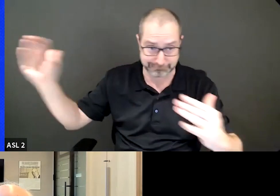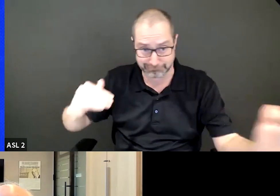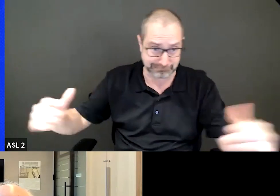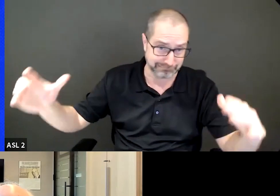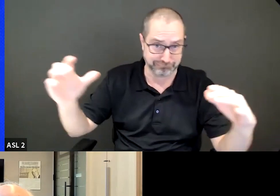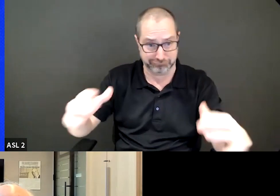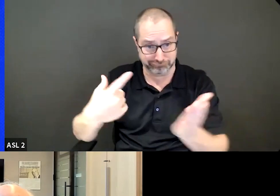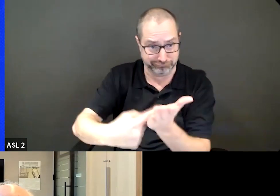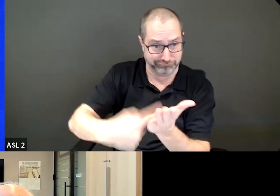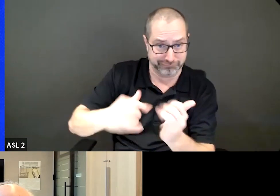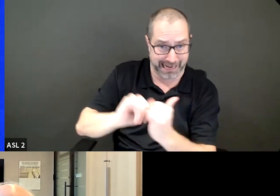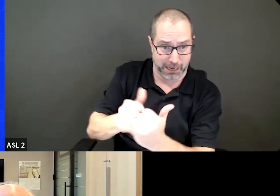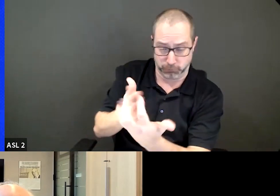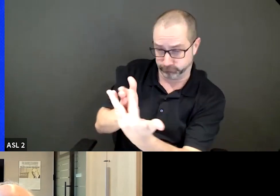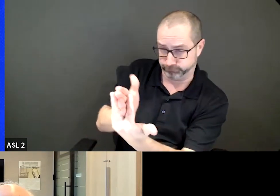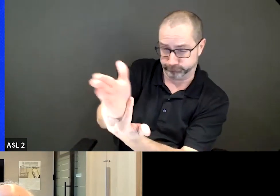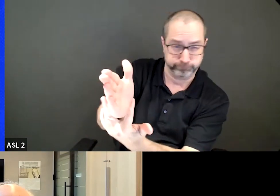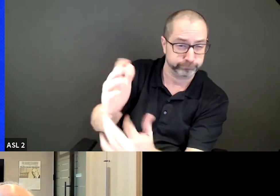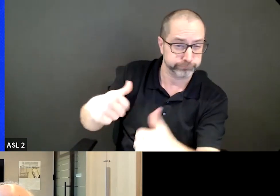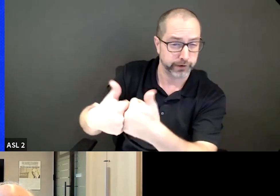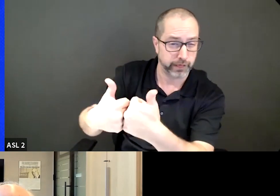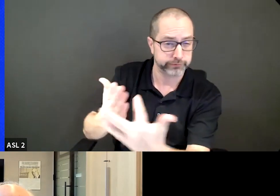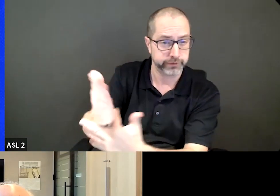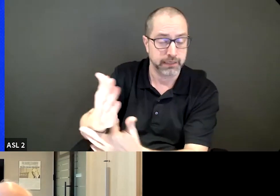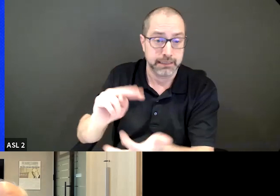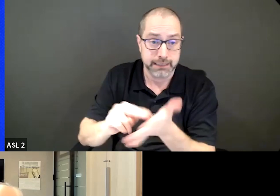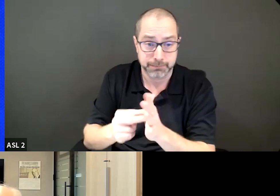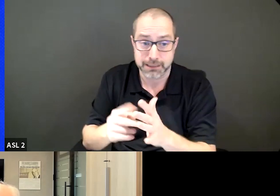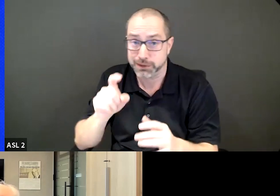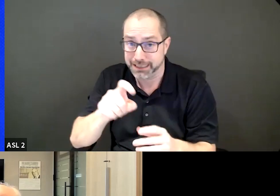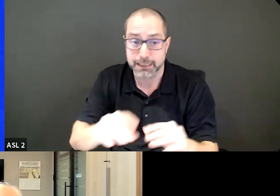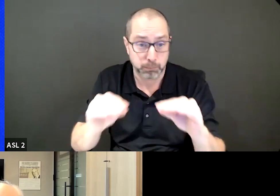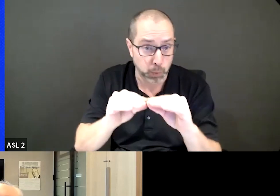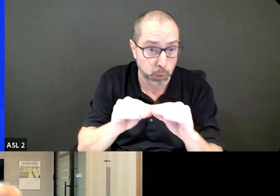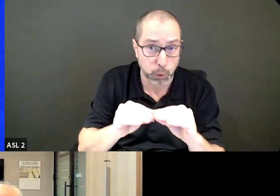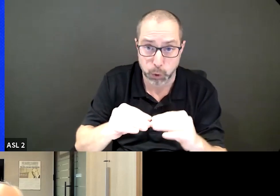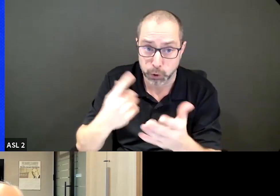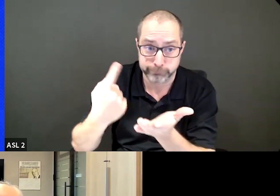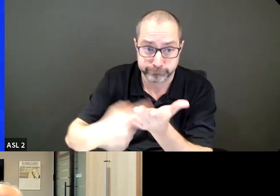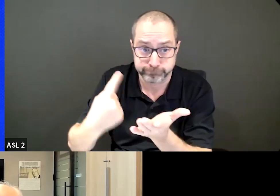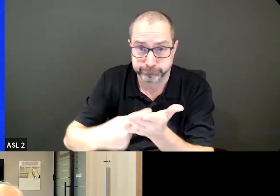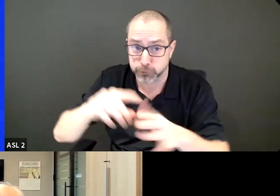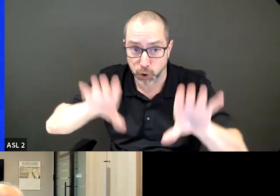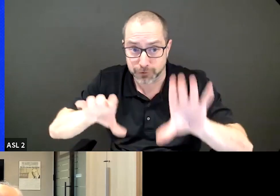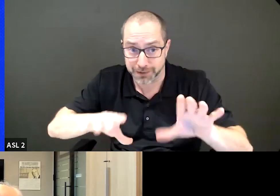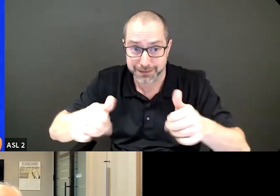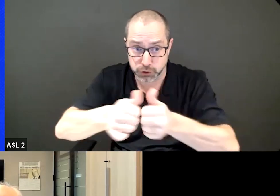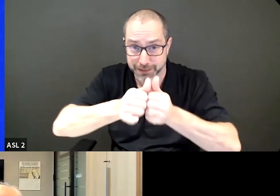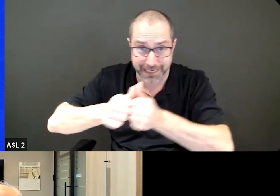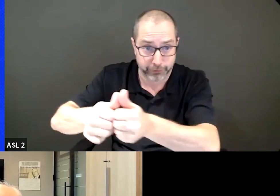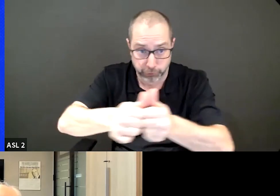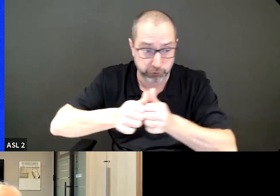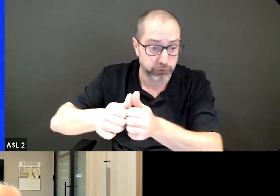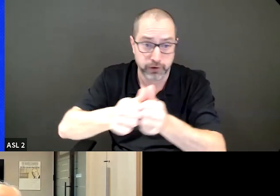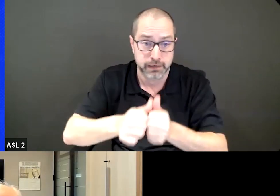challenges. So it actually means that we have to have more tripartite kinds of conversations to problem solve together, because not either